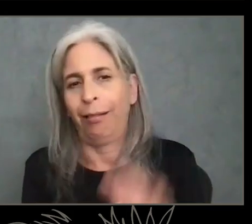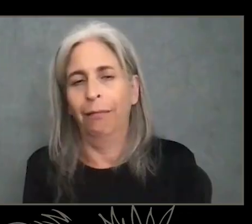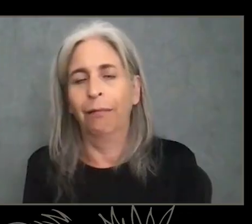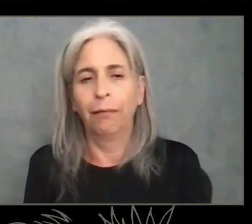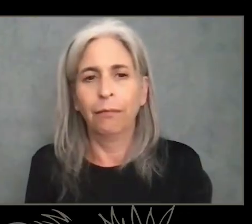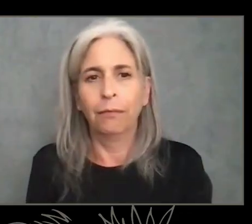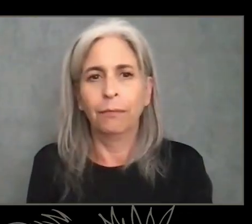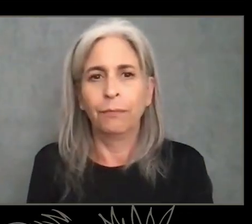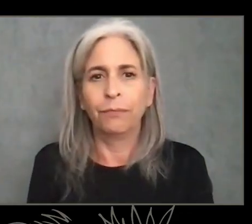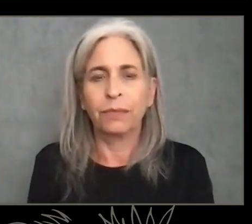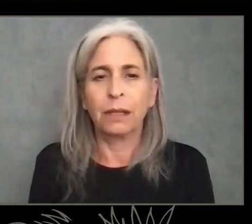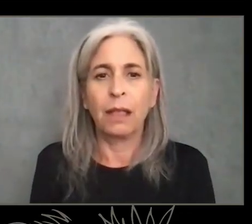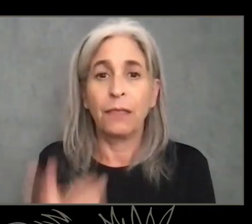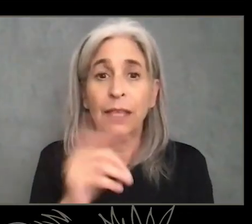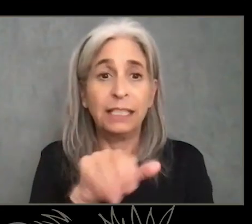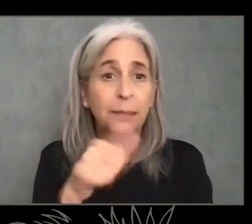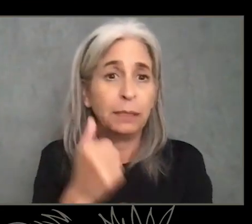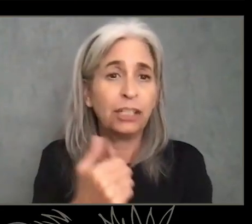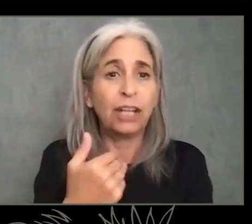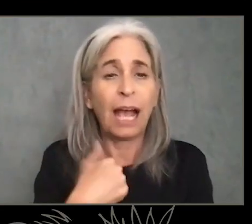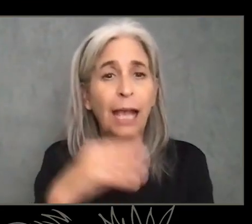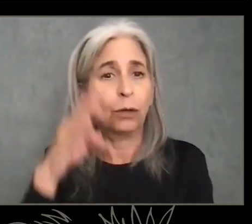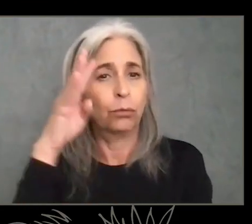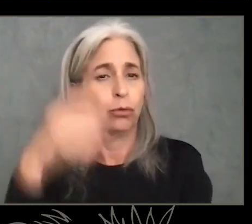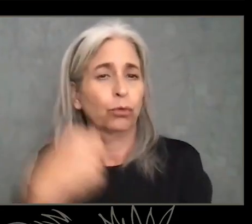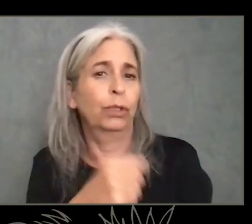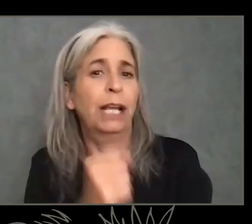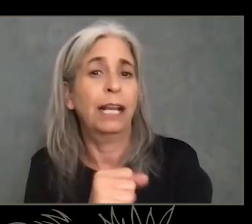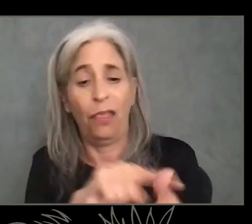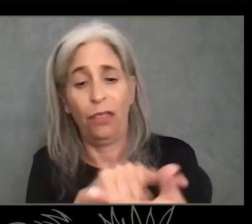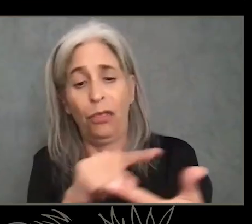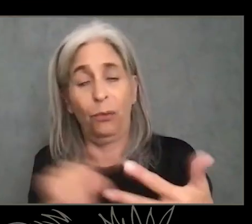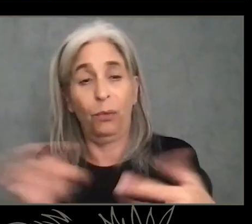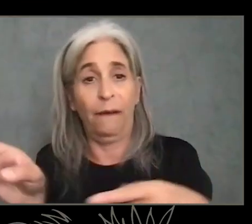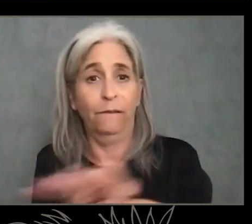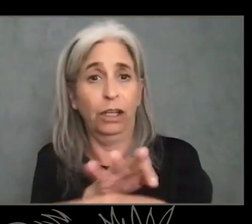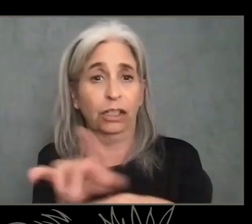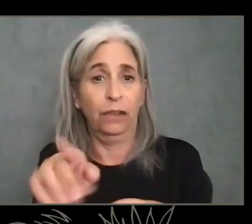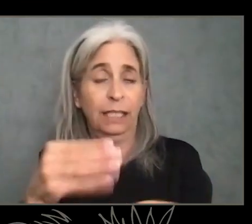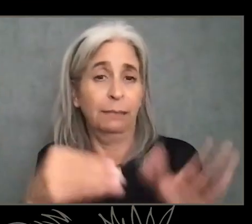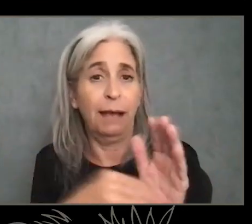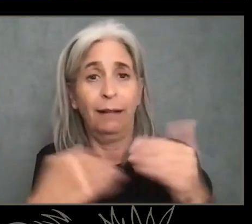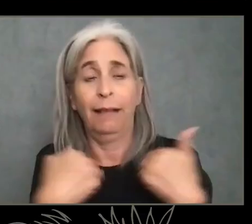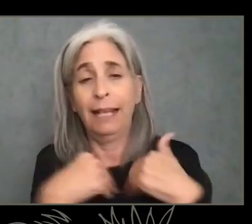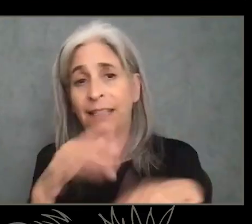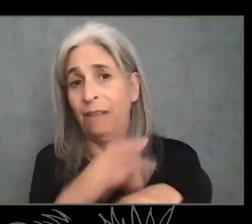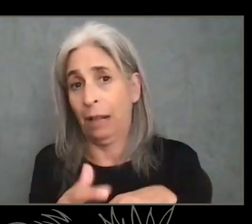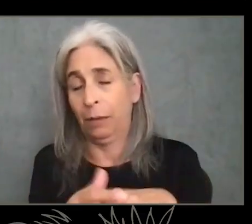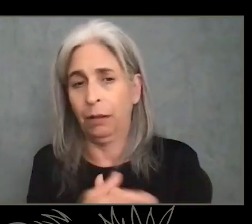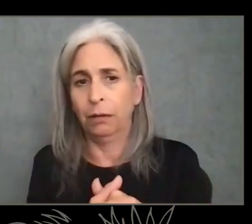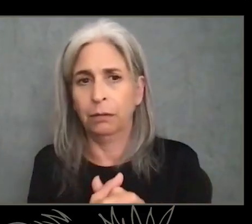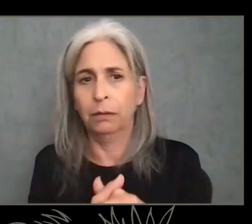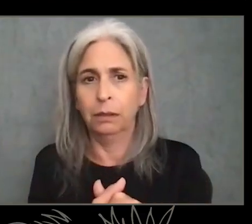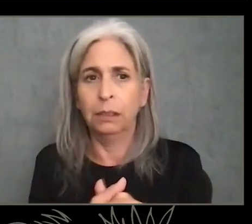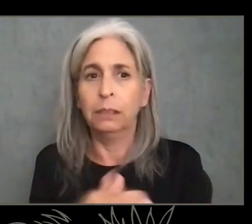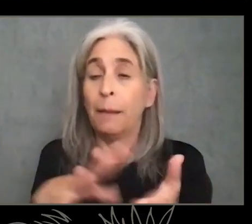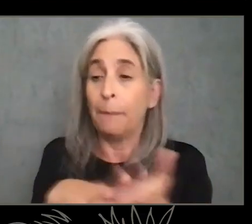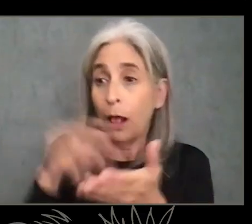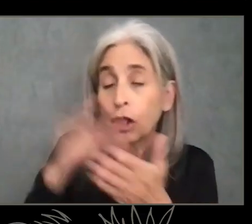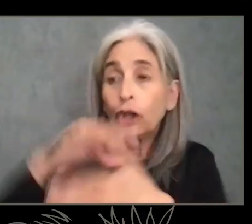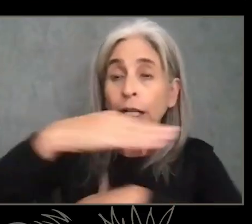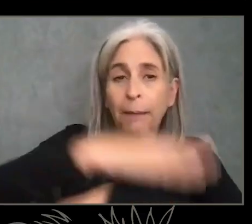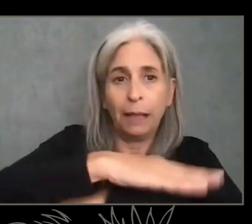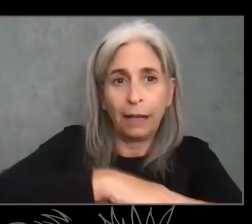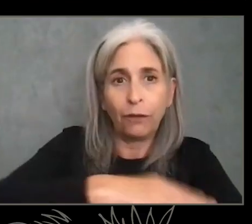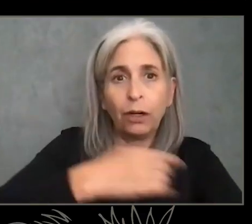And in this implementation that I did, I created just 3 functions that this model has available. So if I'm a learning platform and I